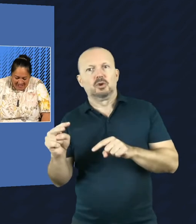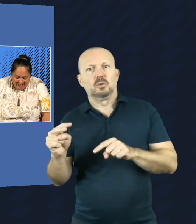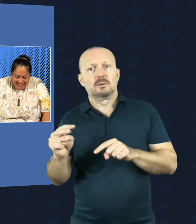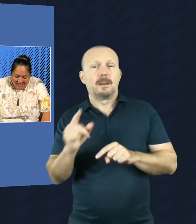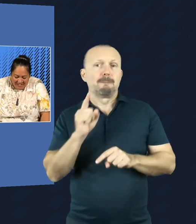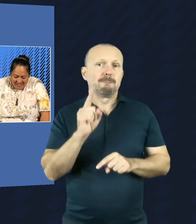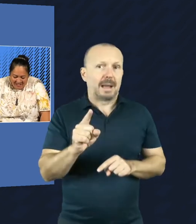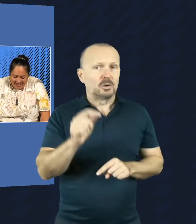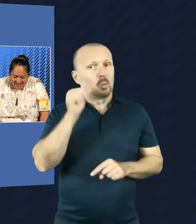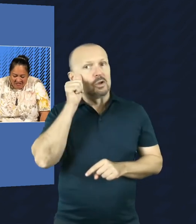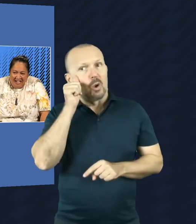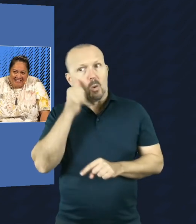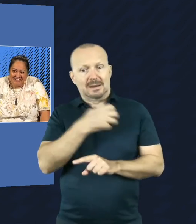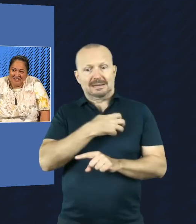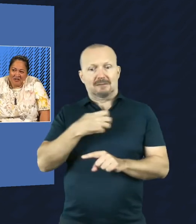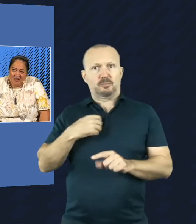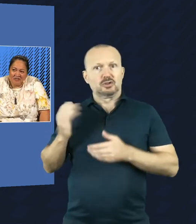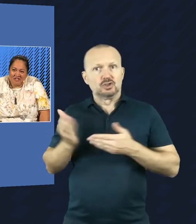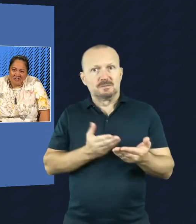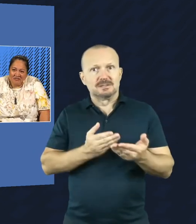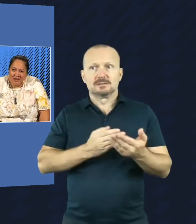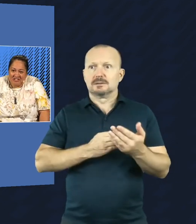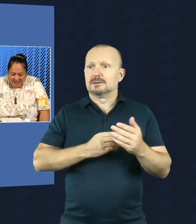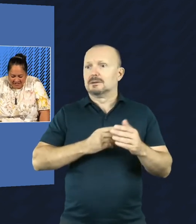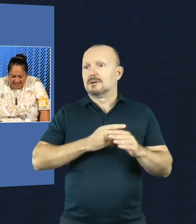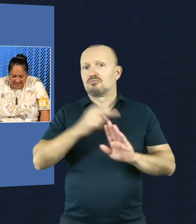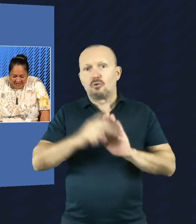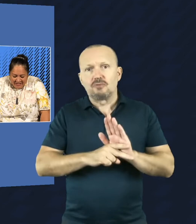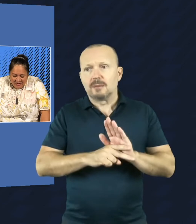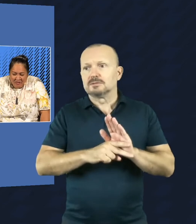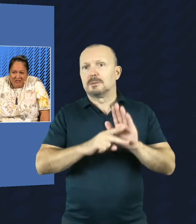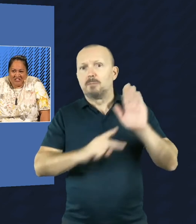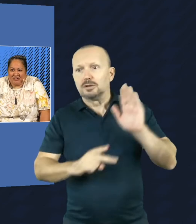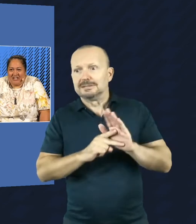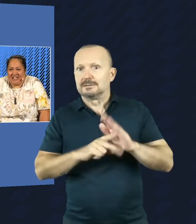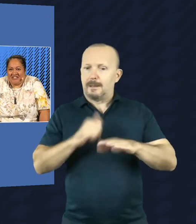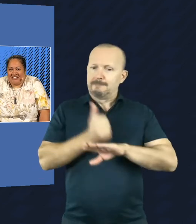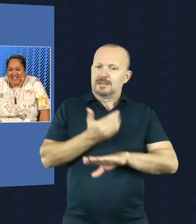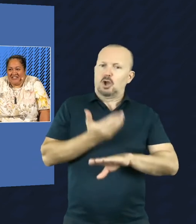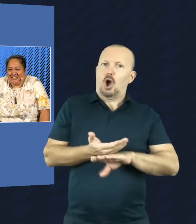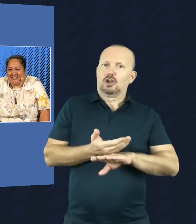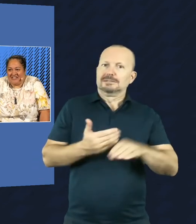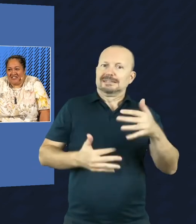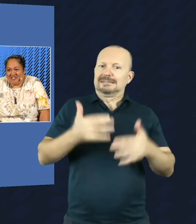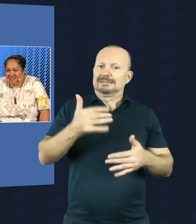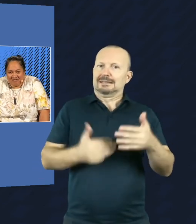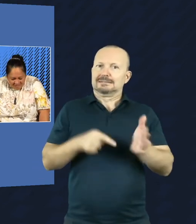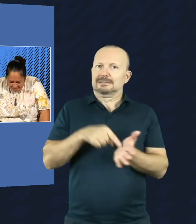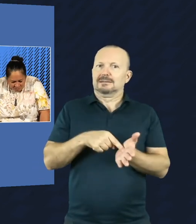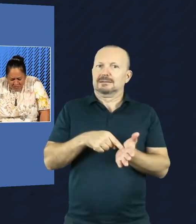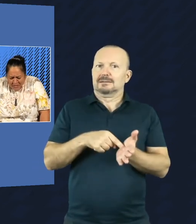services, they're created, you know, on this information, which to a large extent